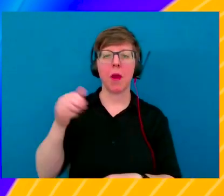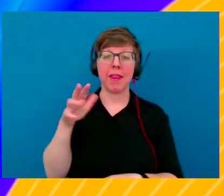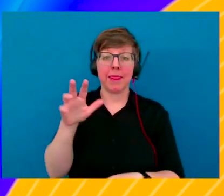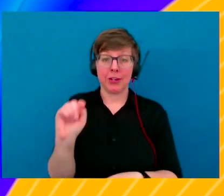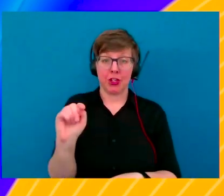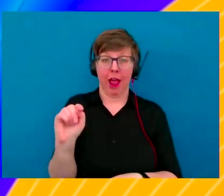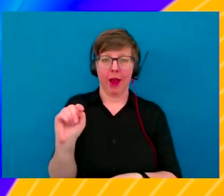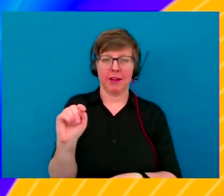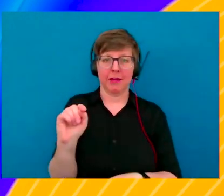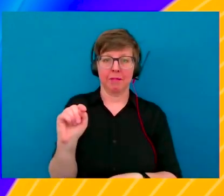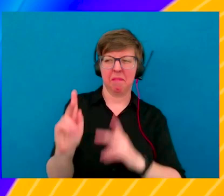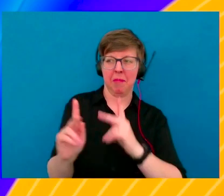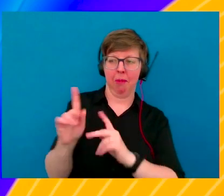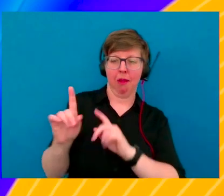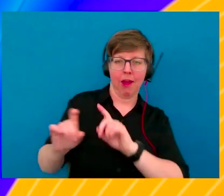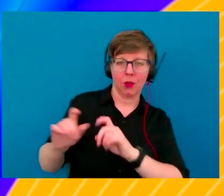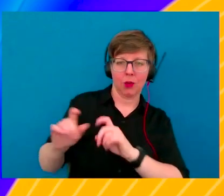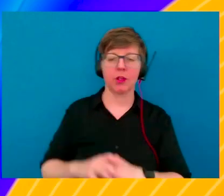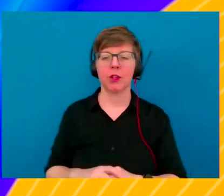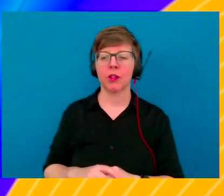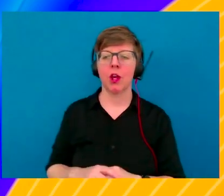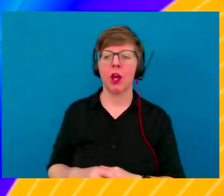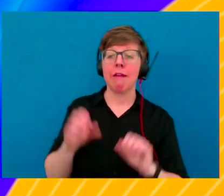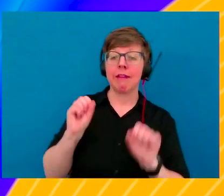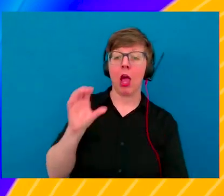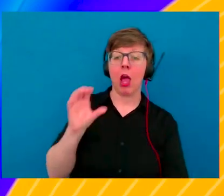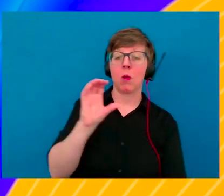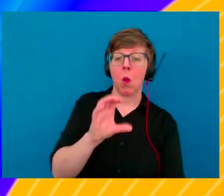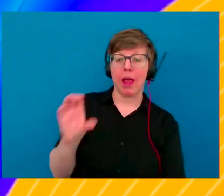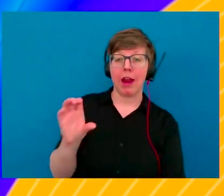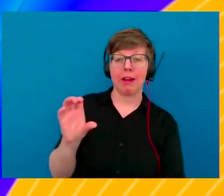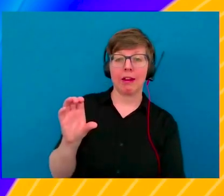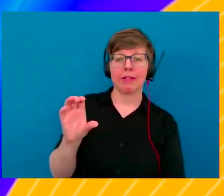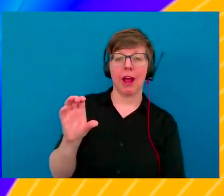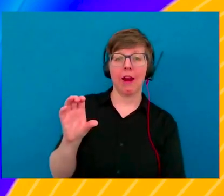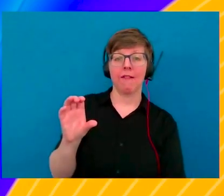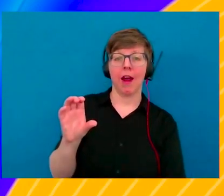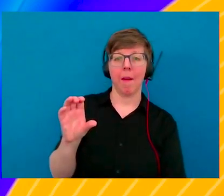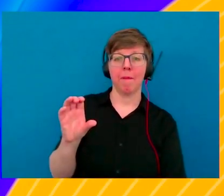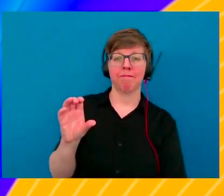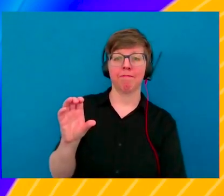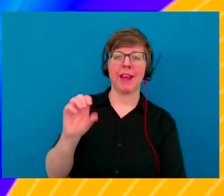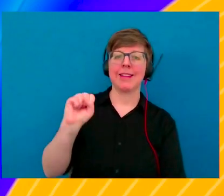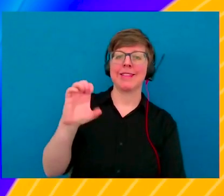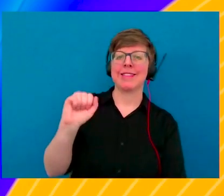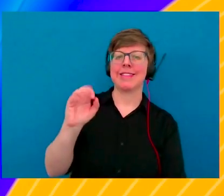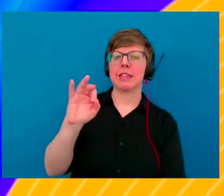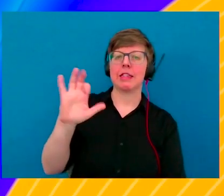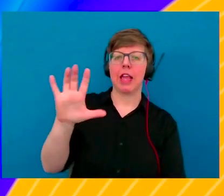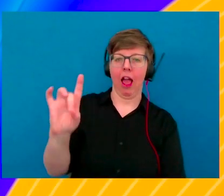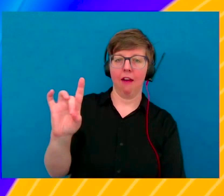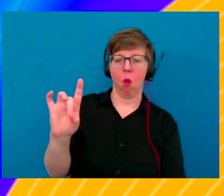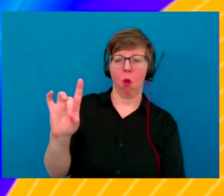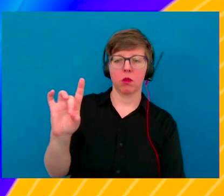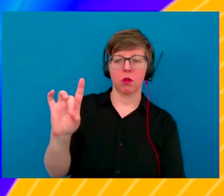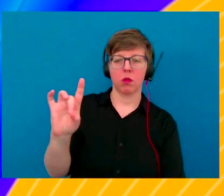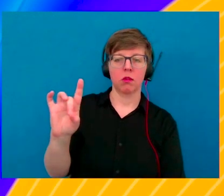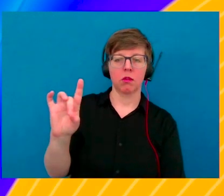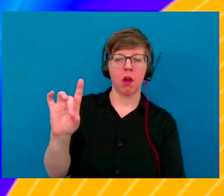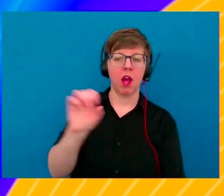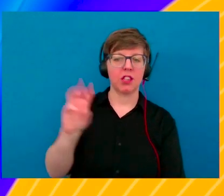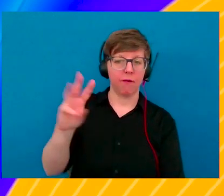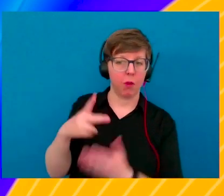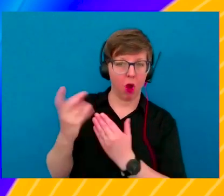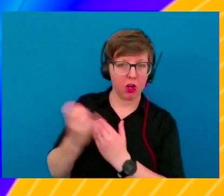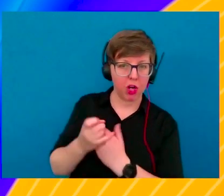is around, can CodeCatalyst scaffold out a software project? So I'm thinking maybe, Kyle, it's your